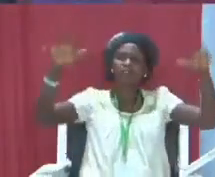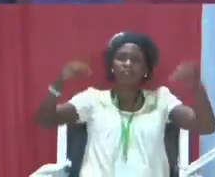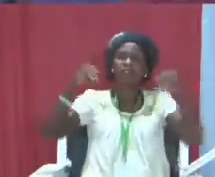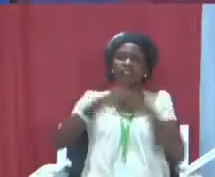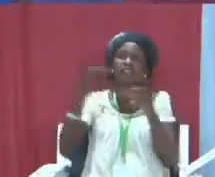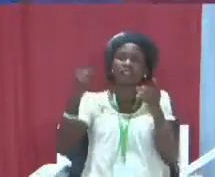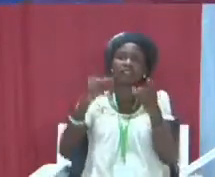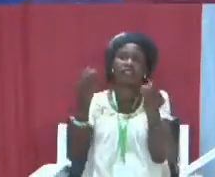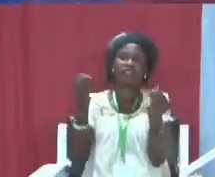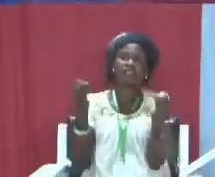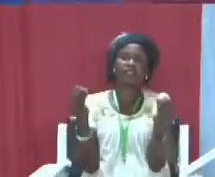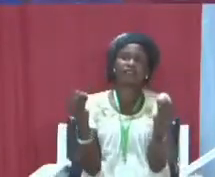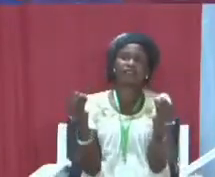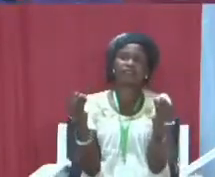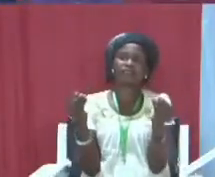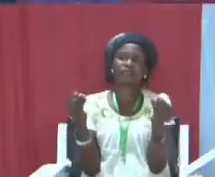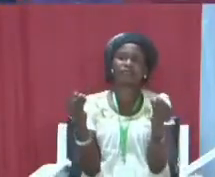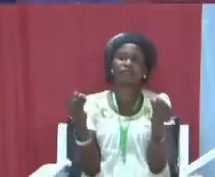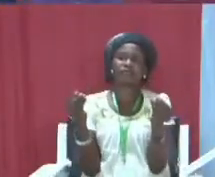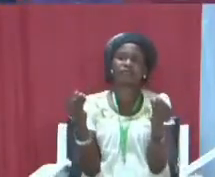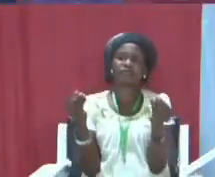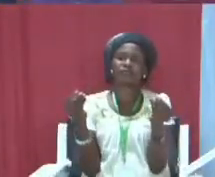land.